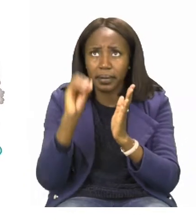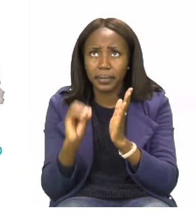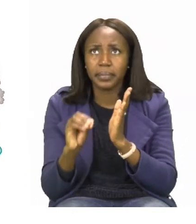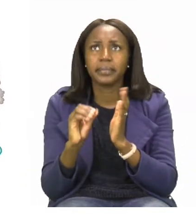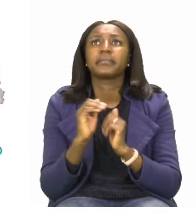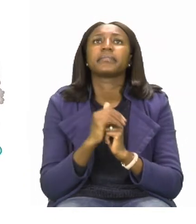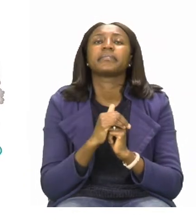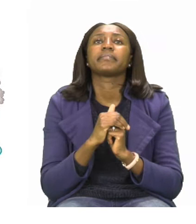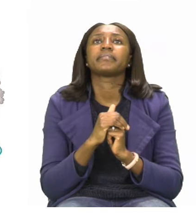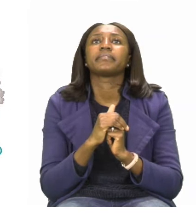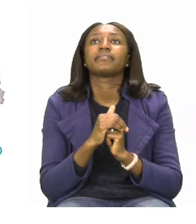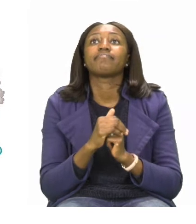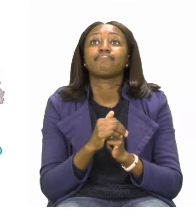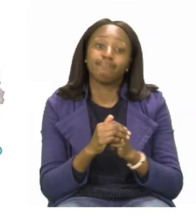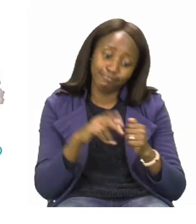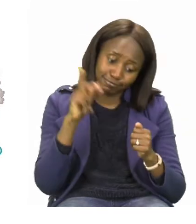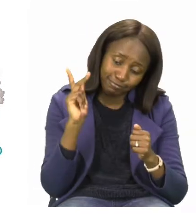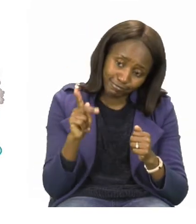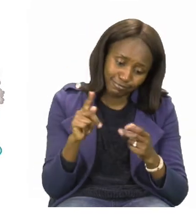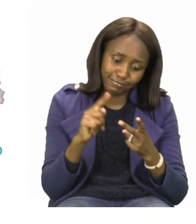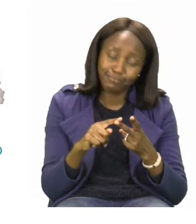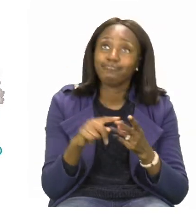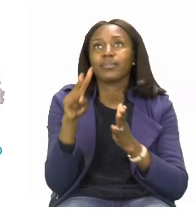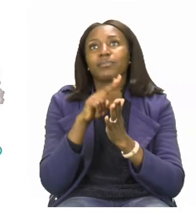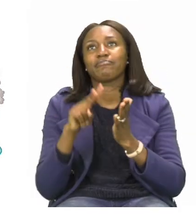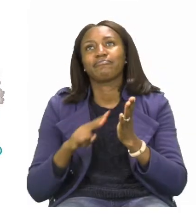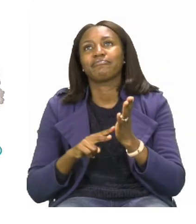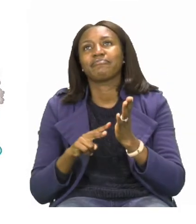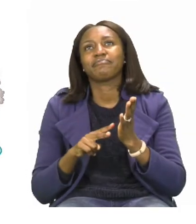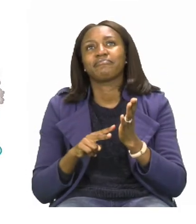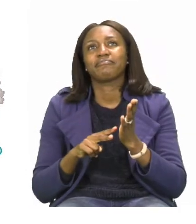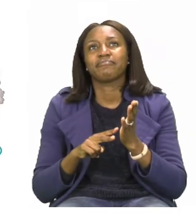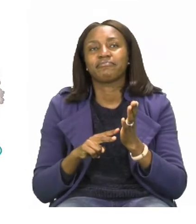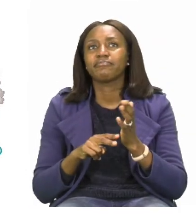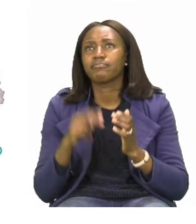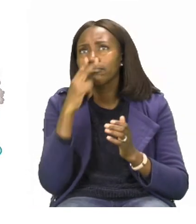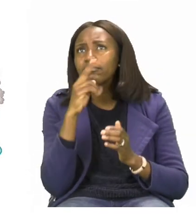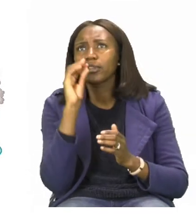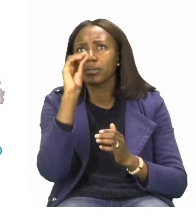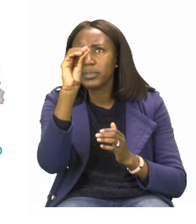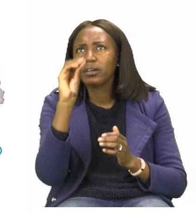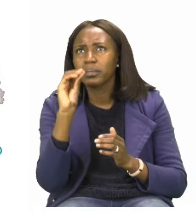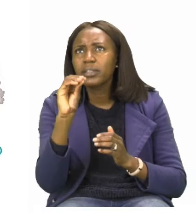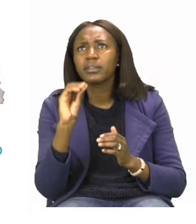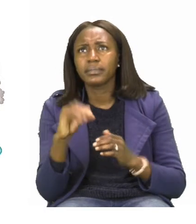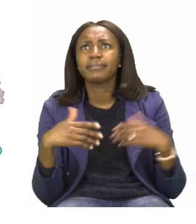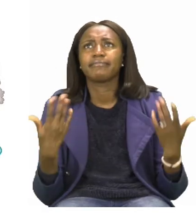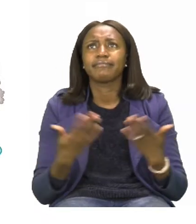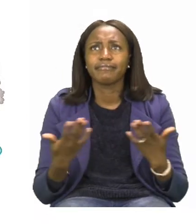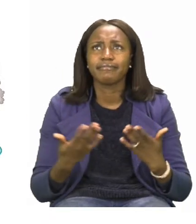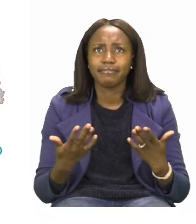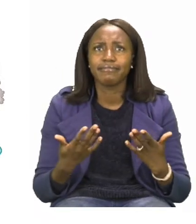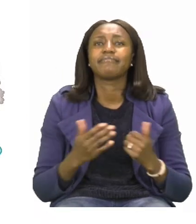you have to go back and read the passage again so that you'll be able to fill in what you think Ben will say and